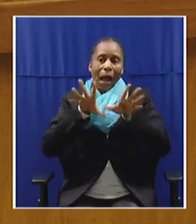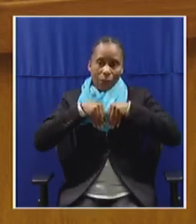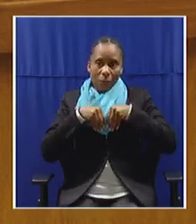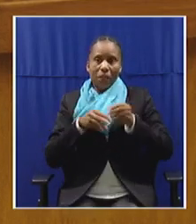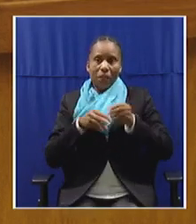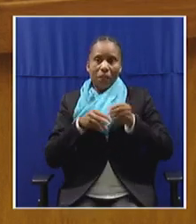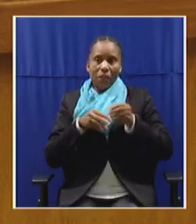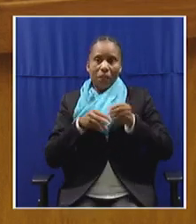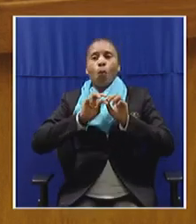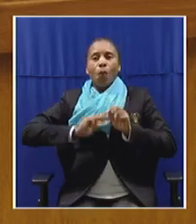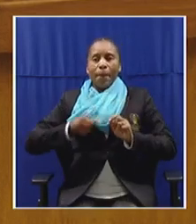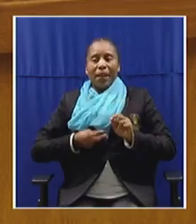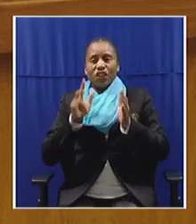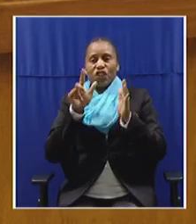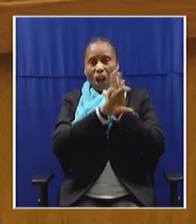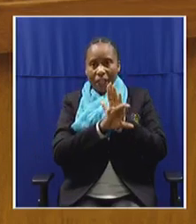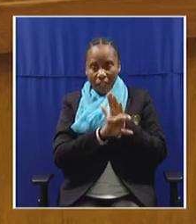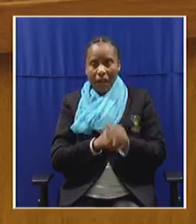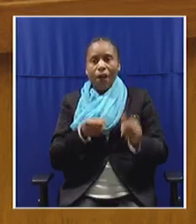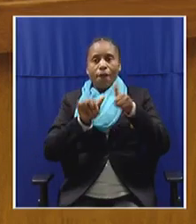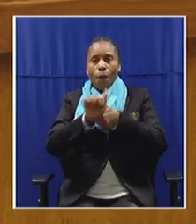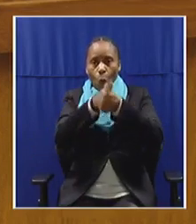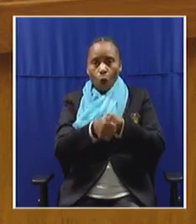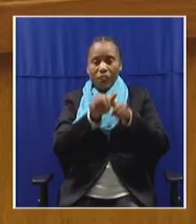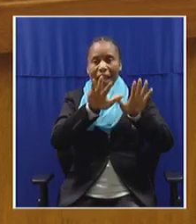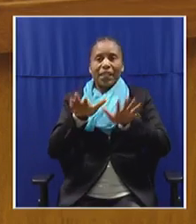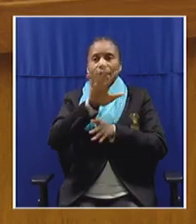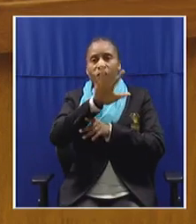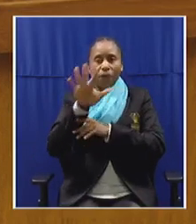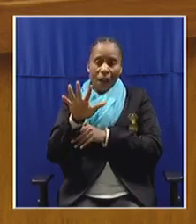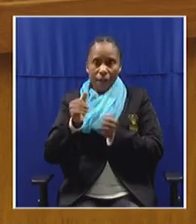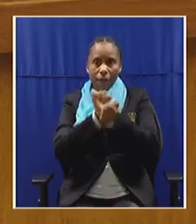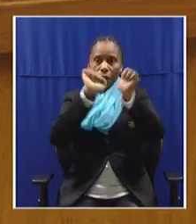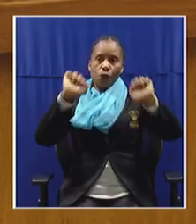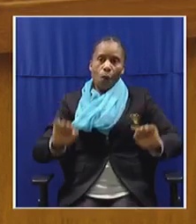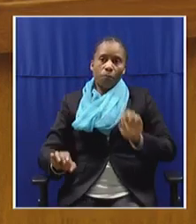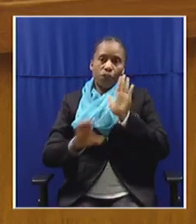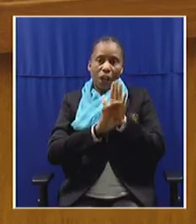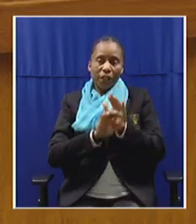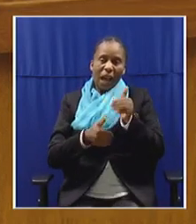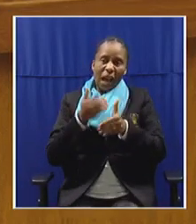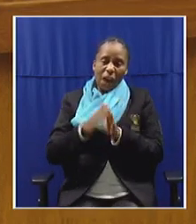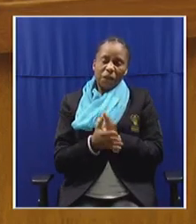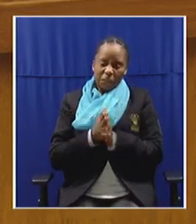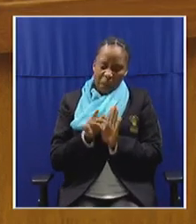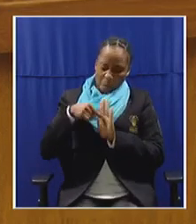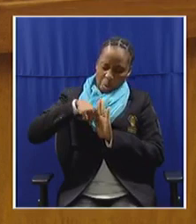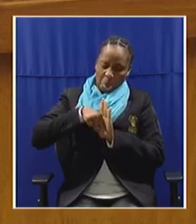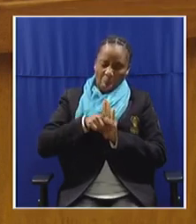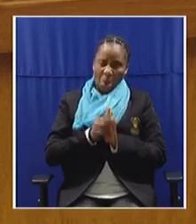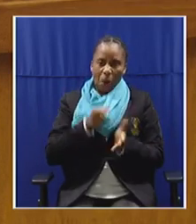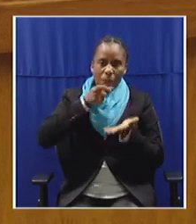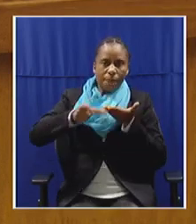Charter, followed by the 1955 Freedom Charter, after an extensive consultation